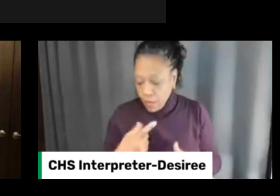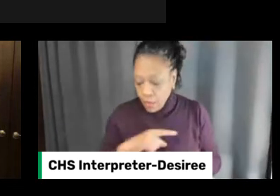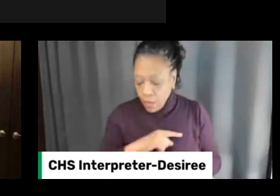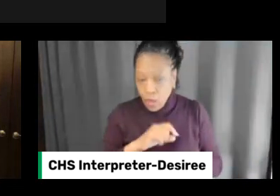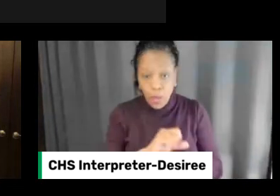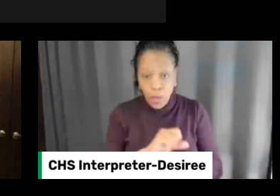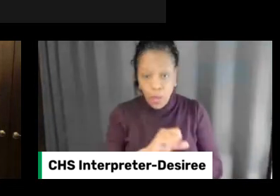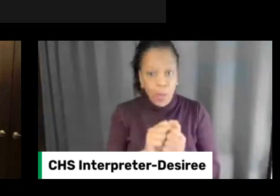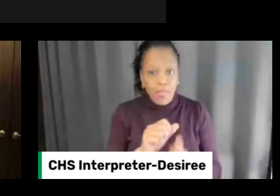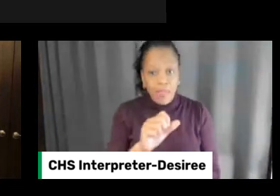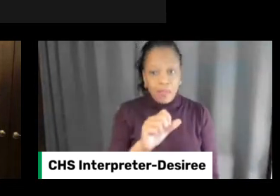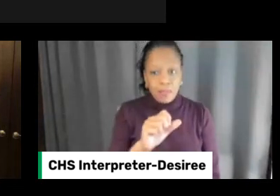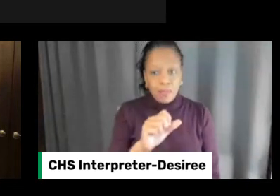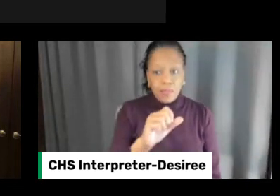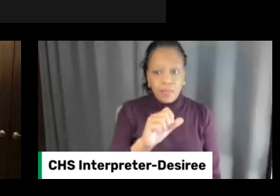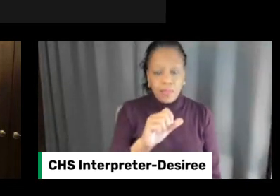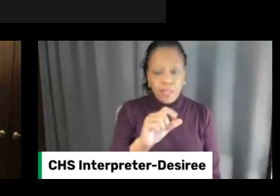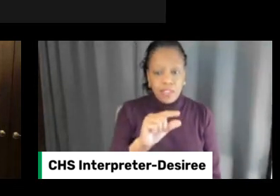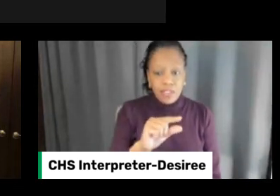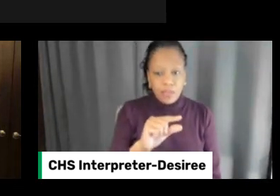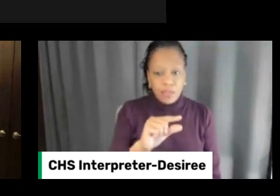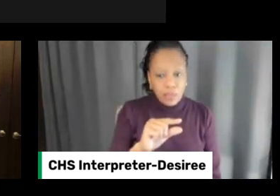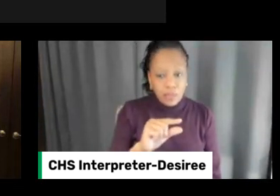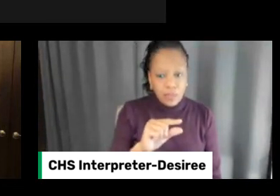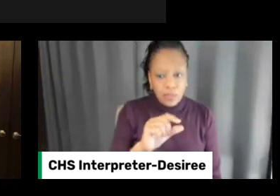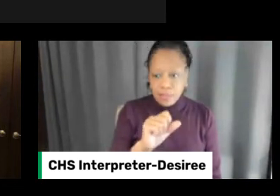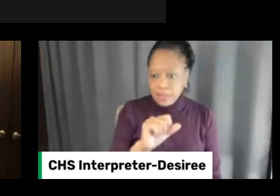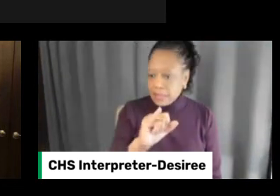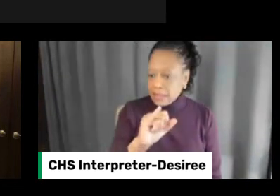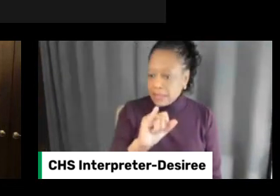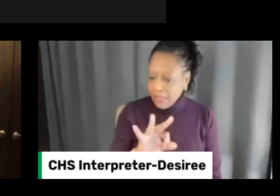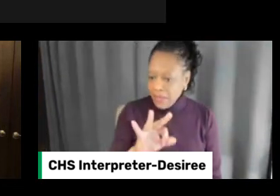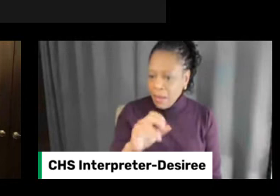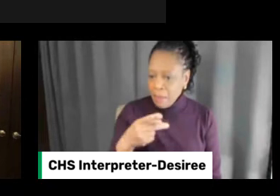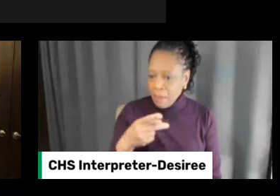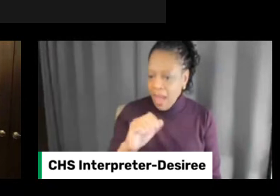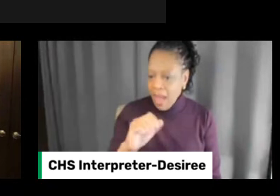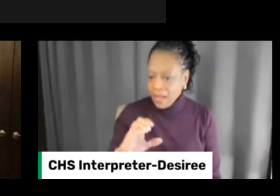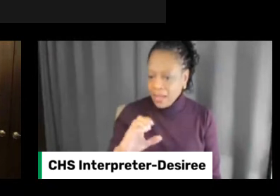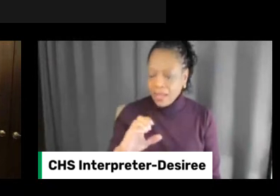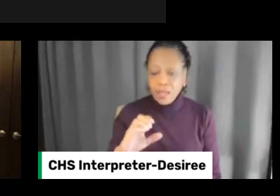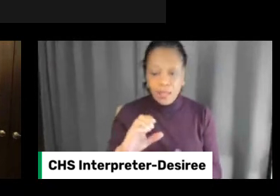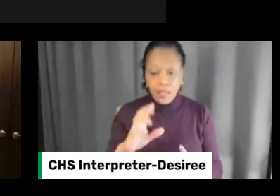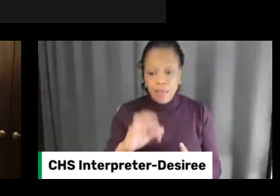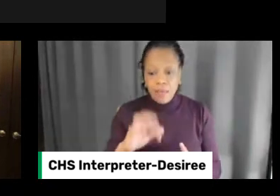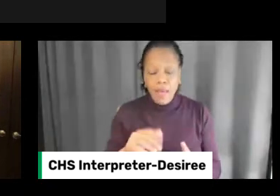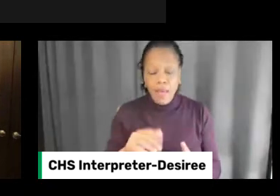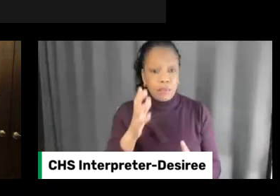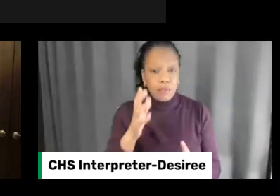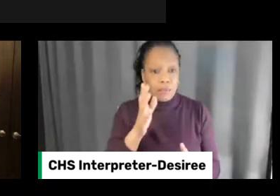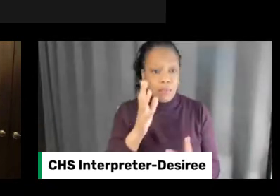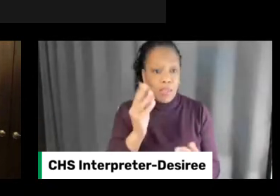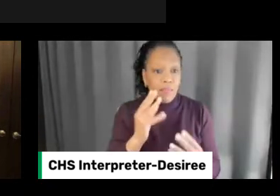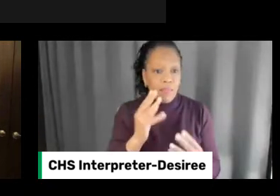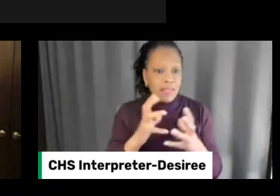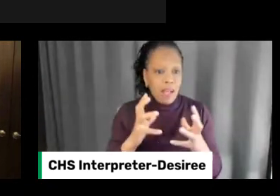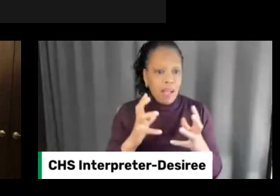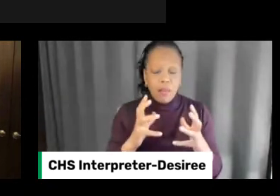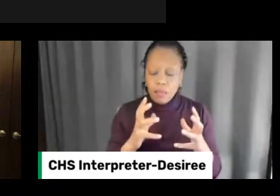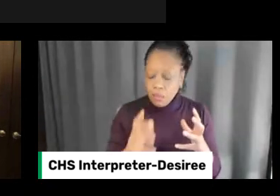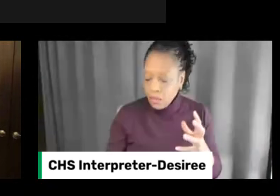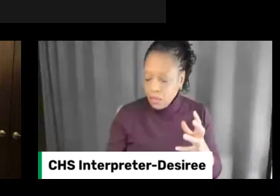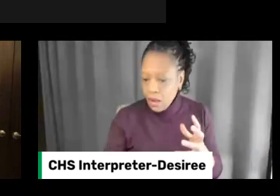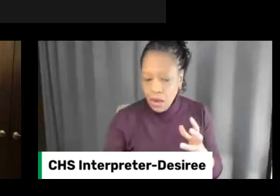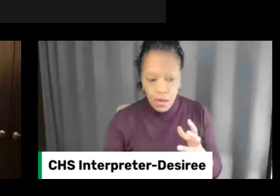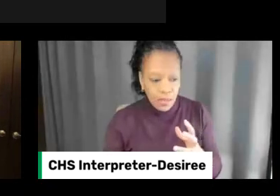to leverage CDC's COVID-19 Health Equity Grant. That's going to give us a lot of capacity to inventory GFPP-aligned farms